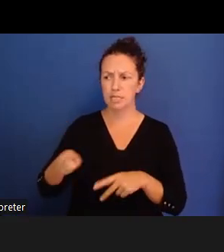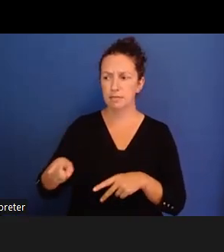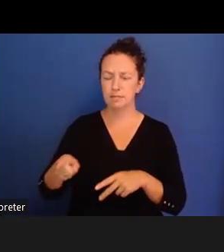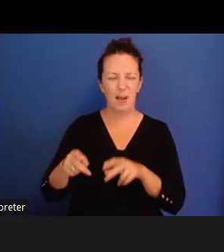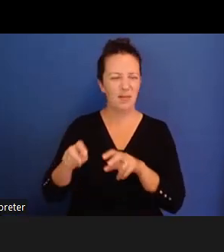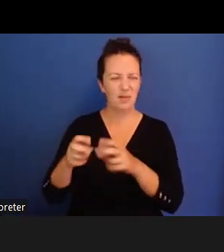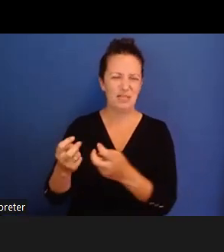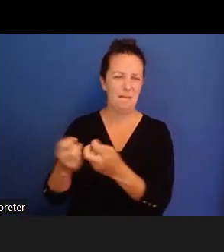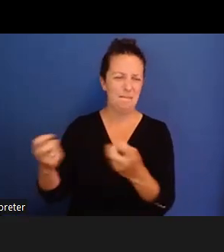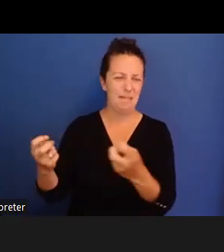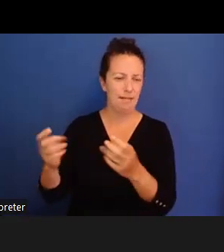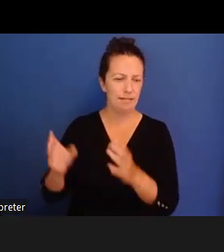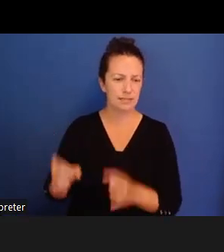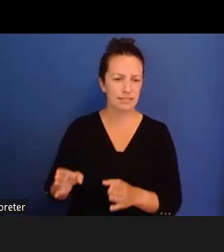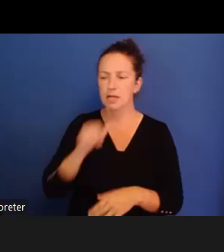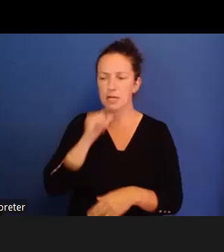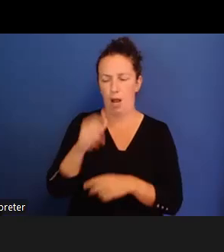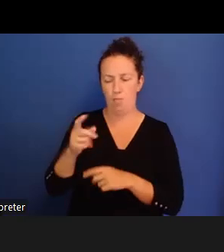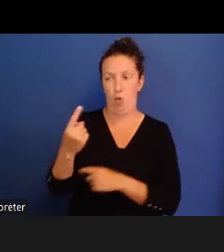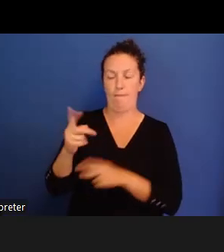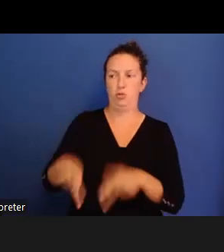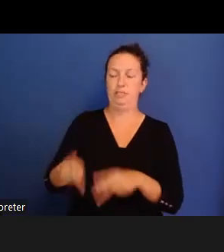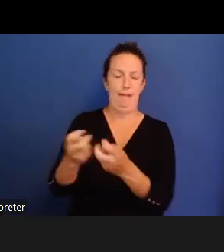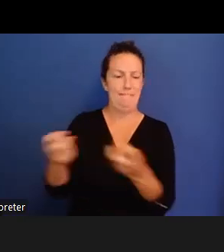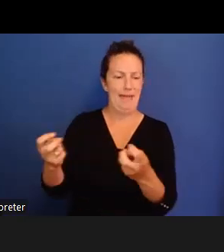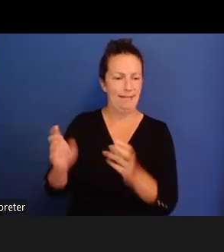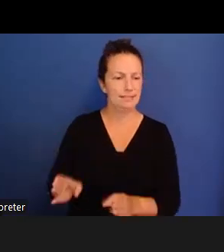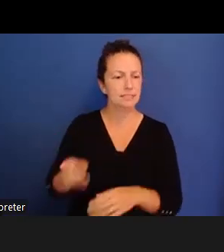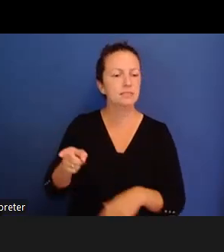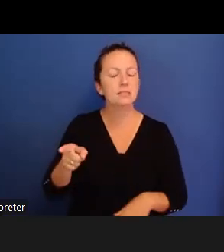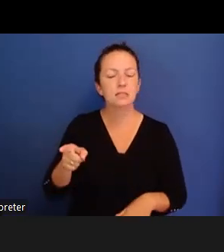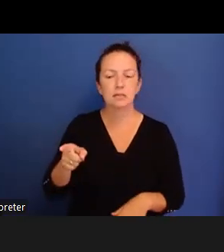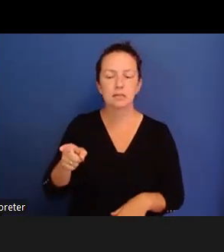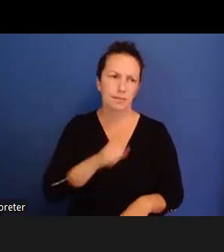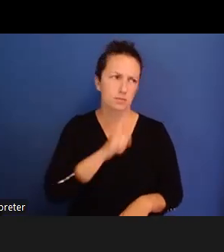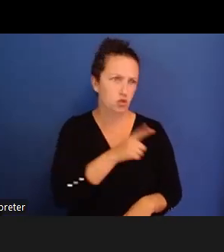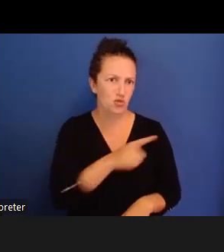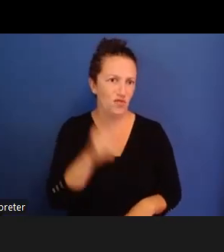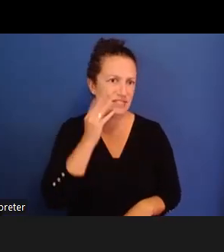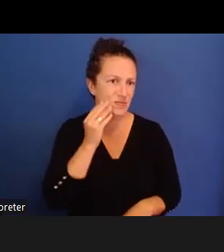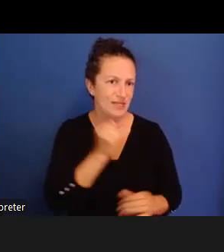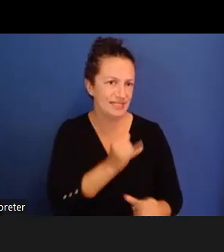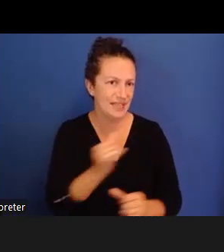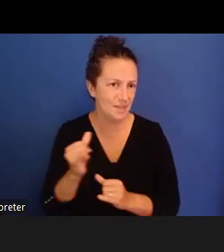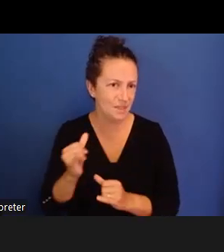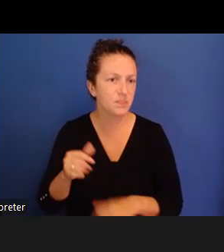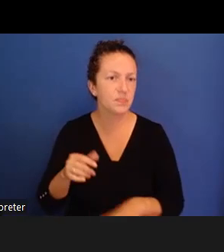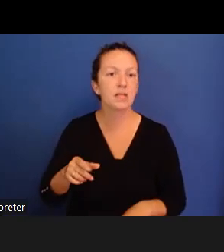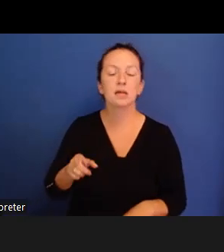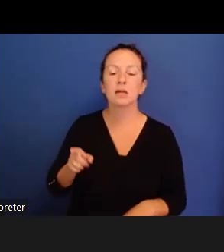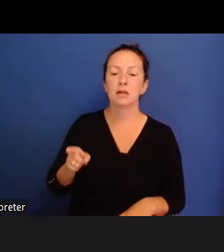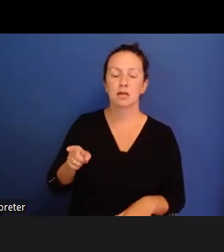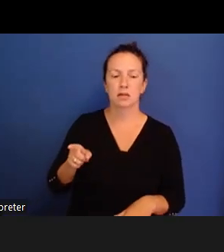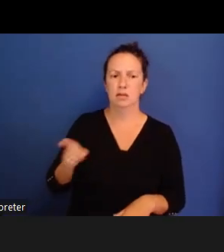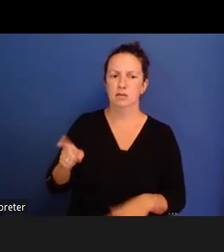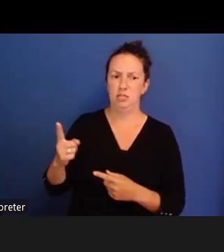panelists, I meant to say panelist, not person, she kind of like, I'm sure we've all had this experience. She kind of questioned my ability to